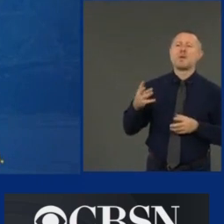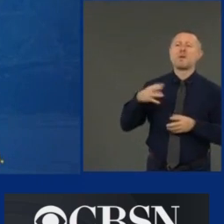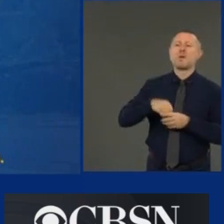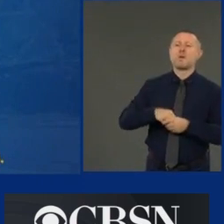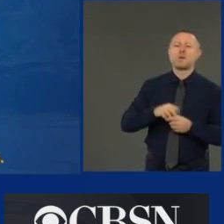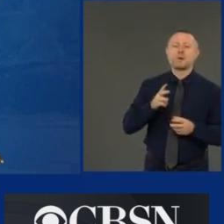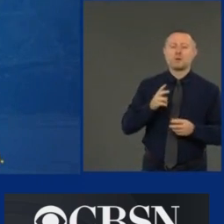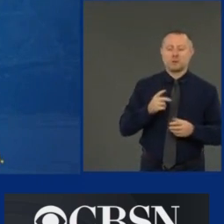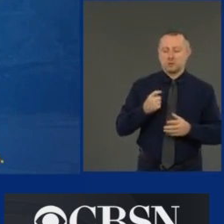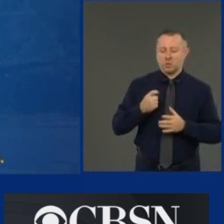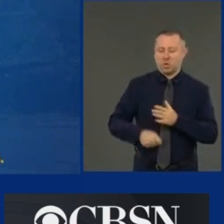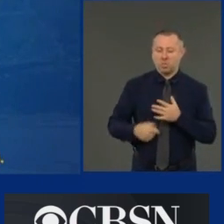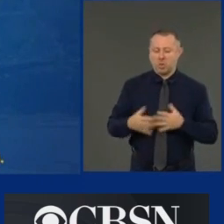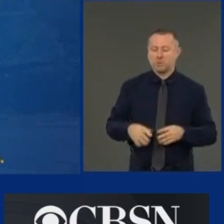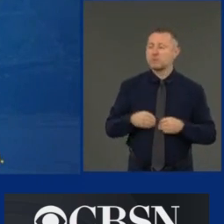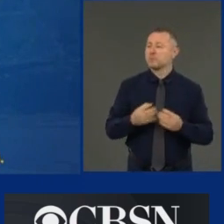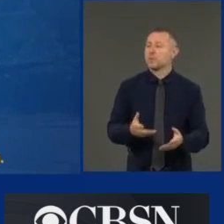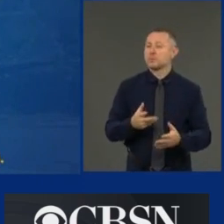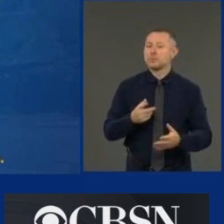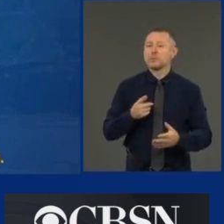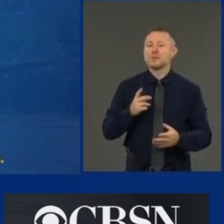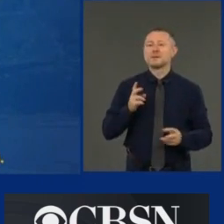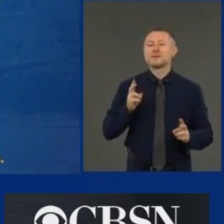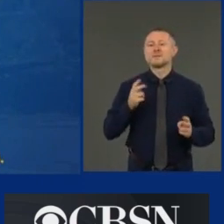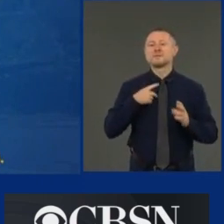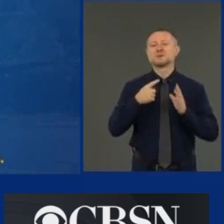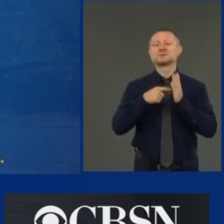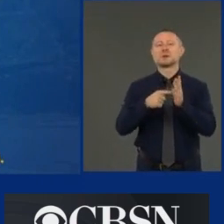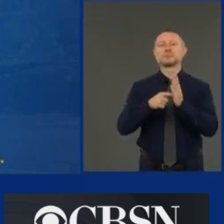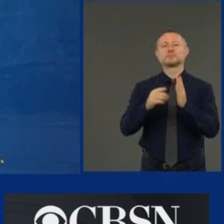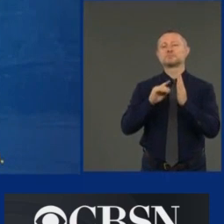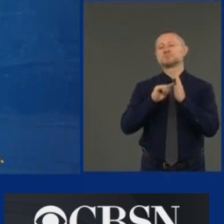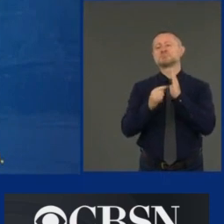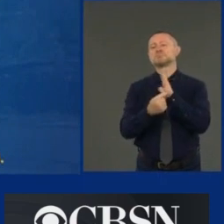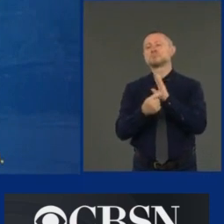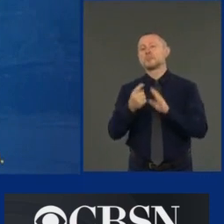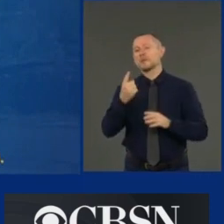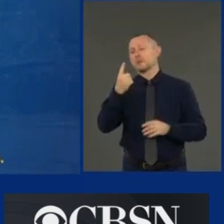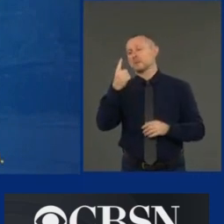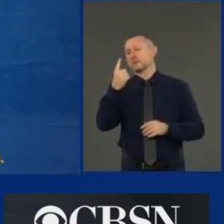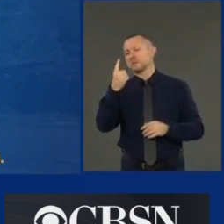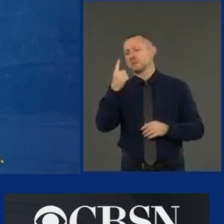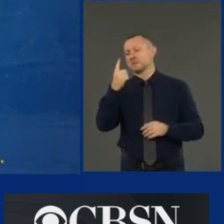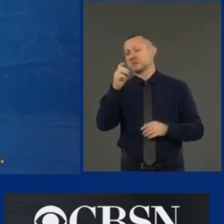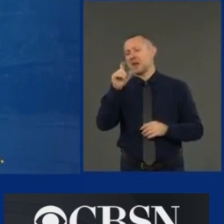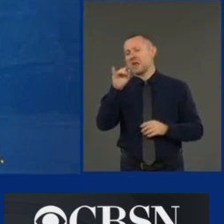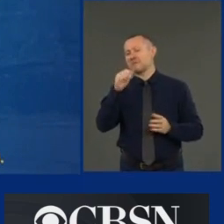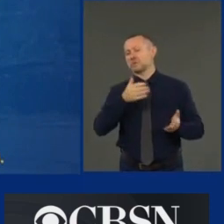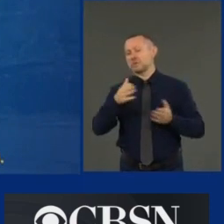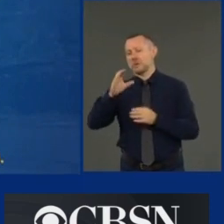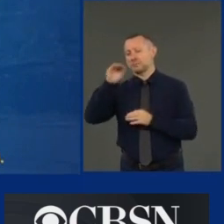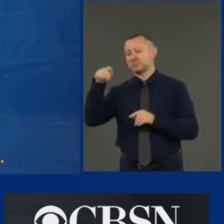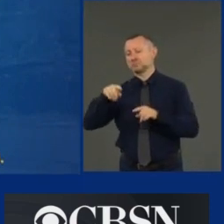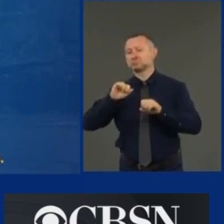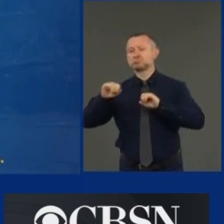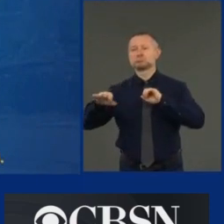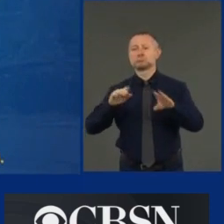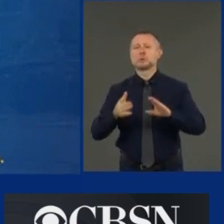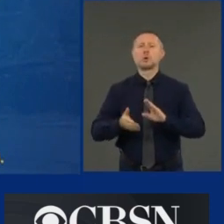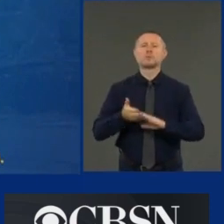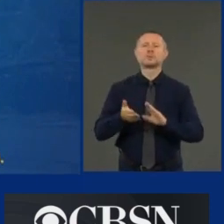silly analogy. There's a delivery company that operates in the state that operates many trucks all across the